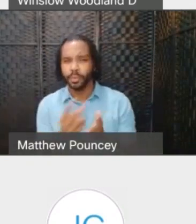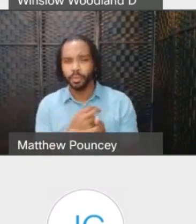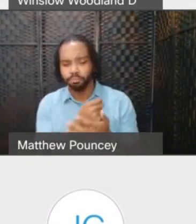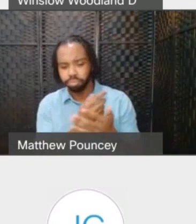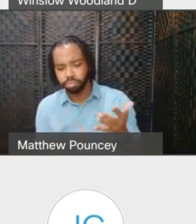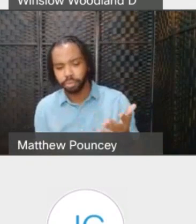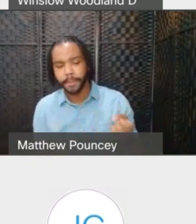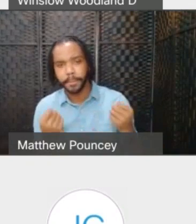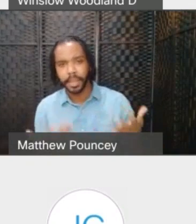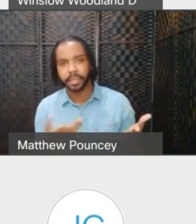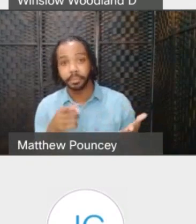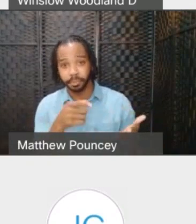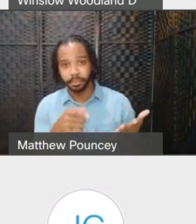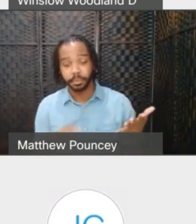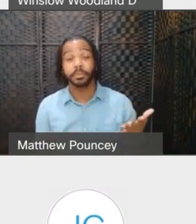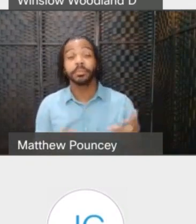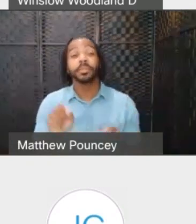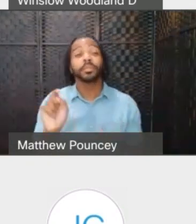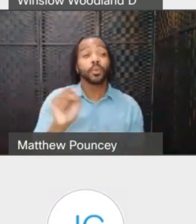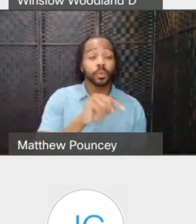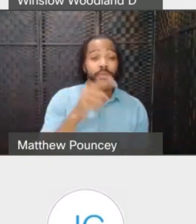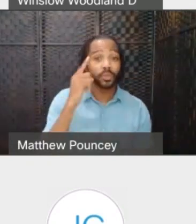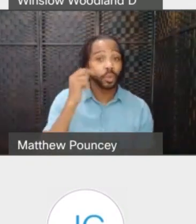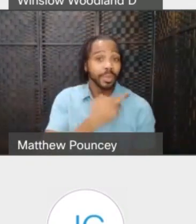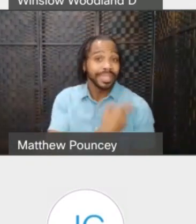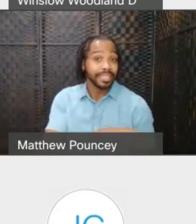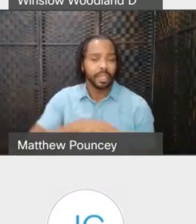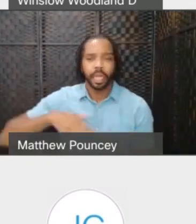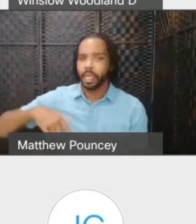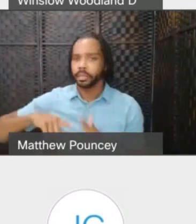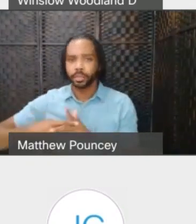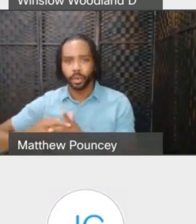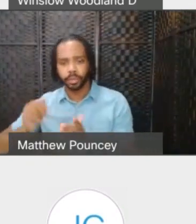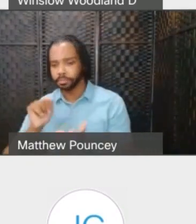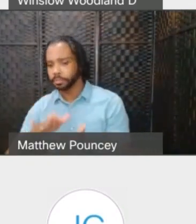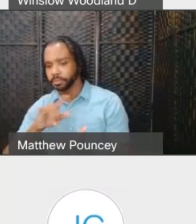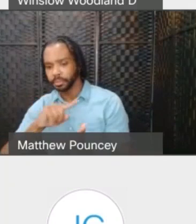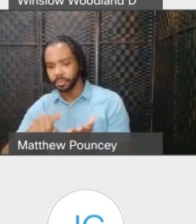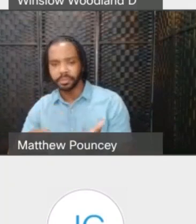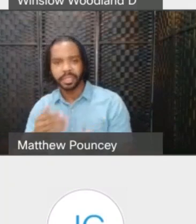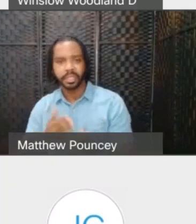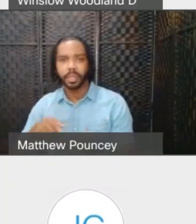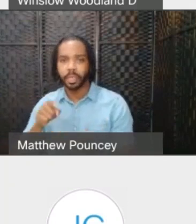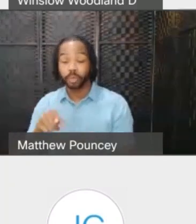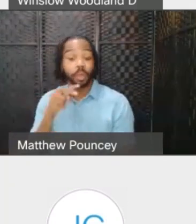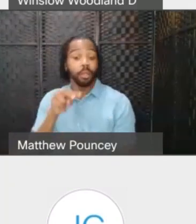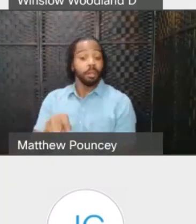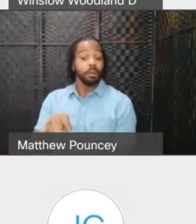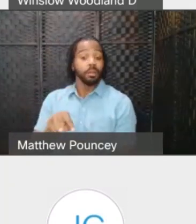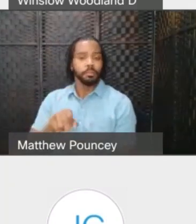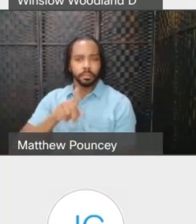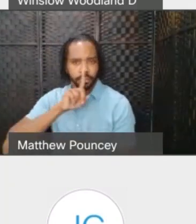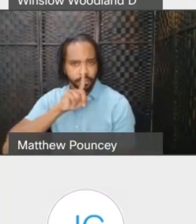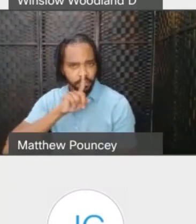those. Those for the religious, we have not started to review some of those. We've looked at some, but